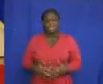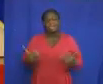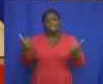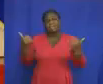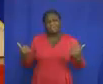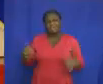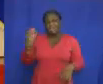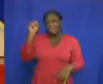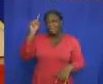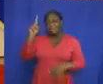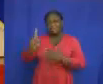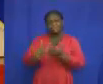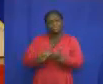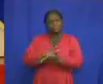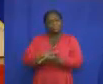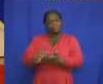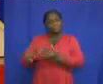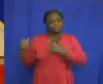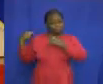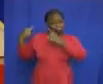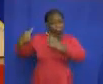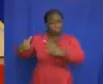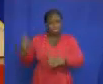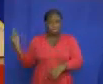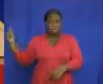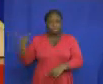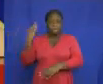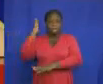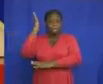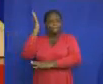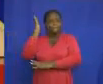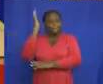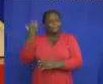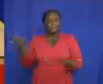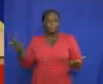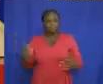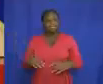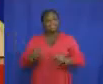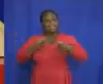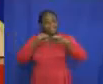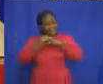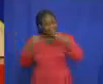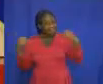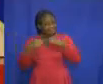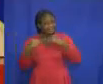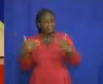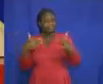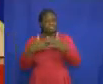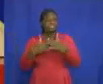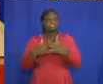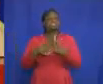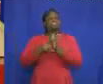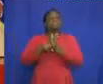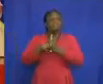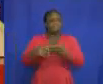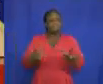11 weeks since I last gave you a situational update on the fight against the disease.